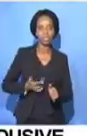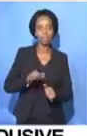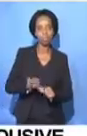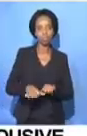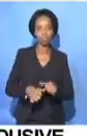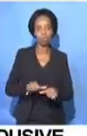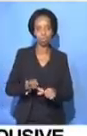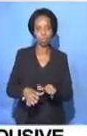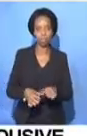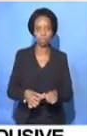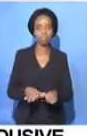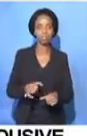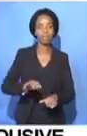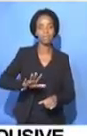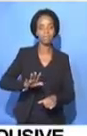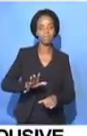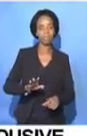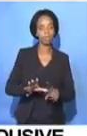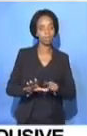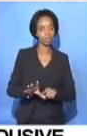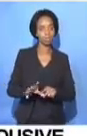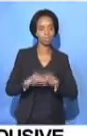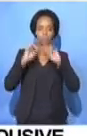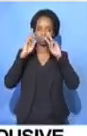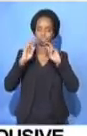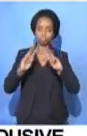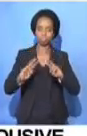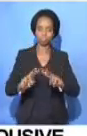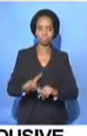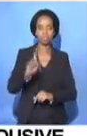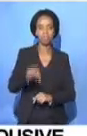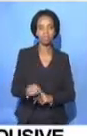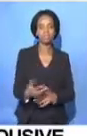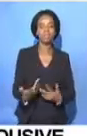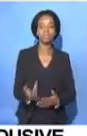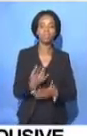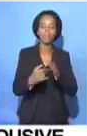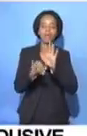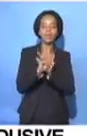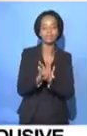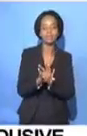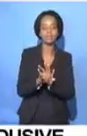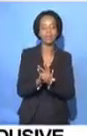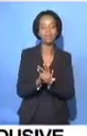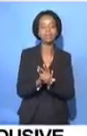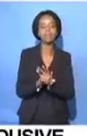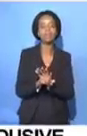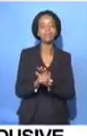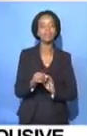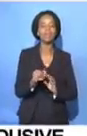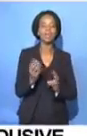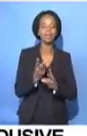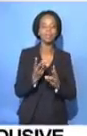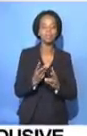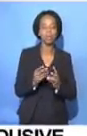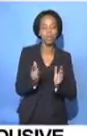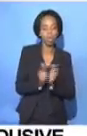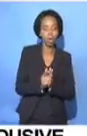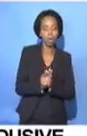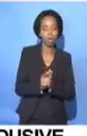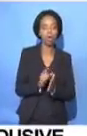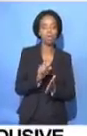Five, research should be undertaken to identify causes of low voter